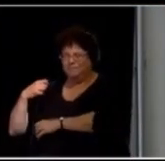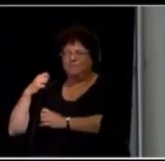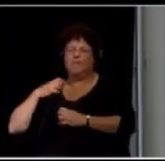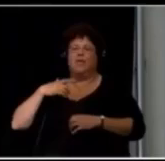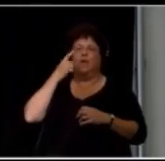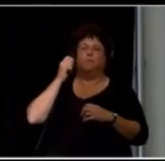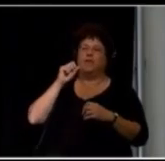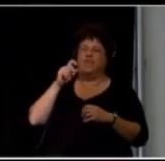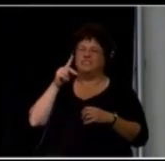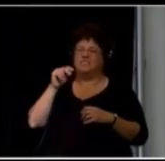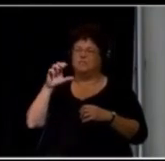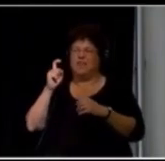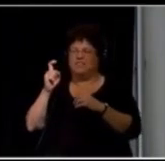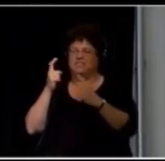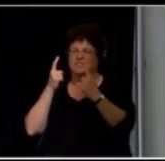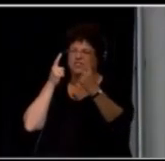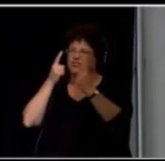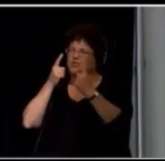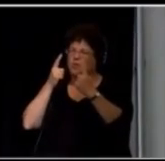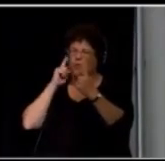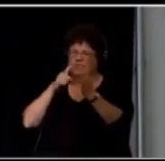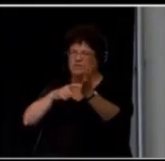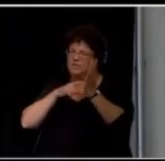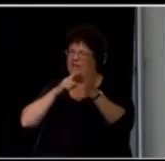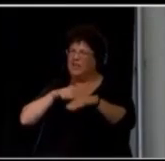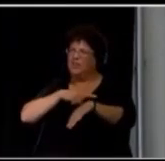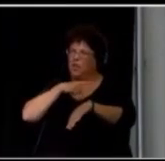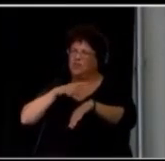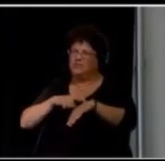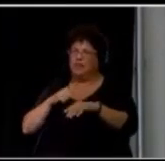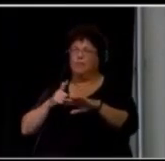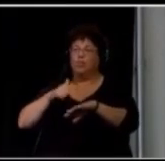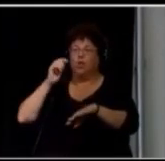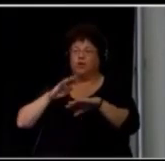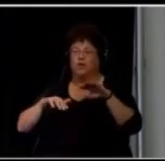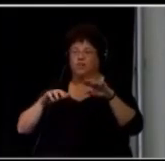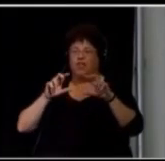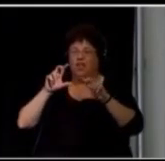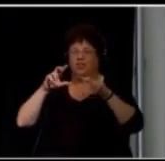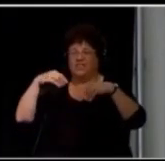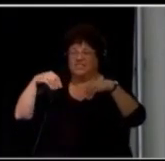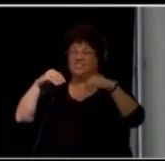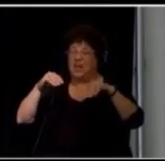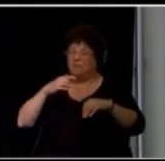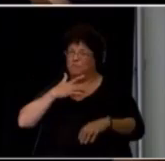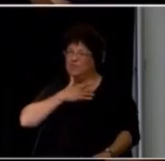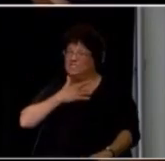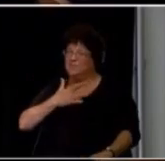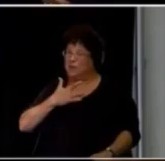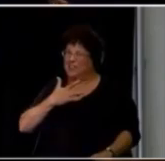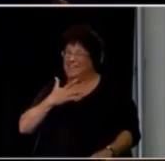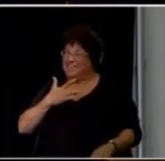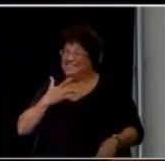are very long-term, certainly longer term than say the stock market typically.